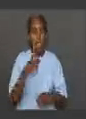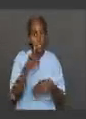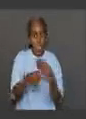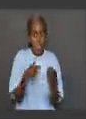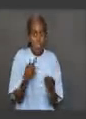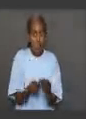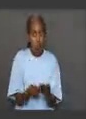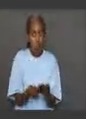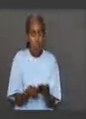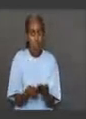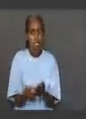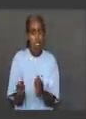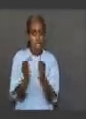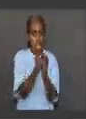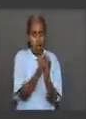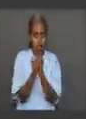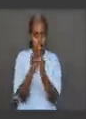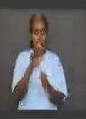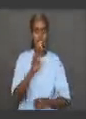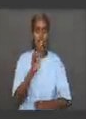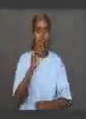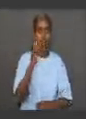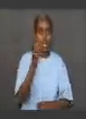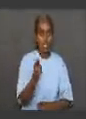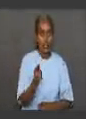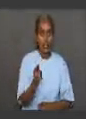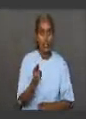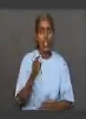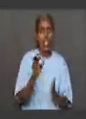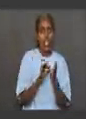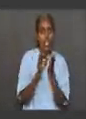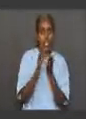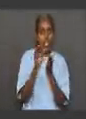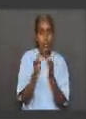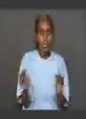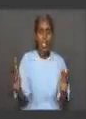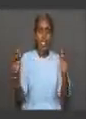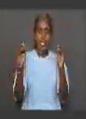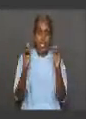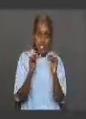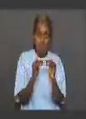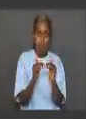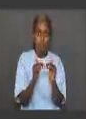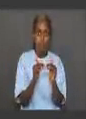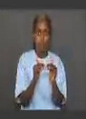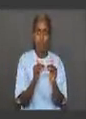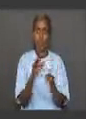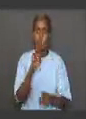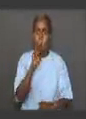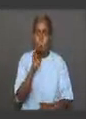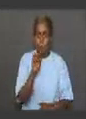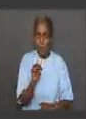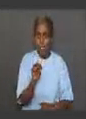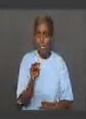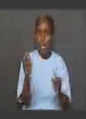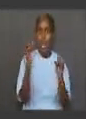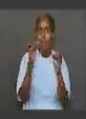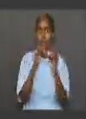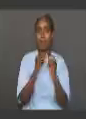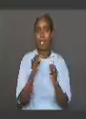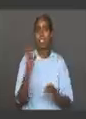Therefore, the common logarithm of a number is equal to its mantissa